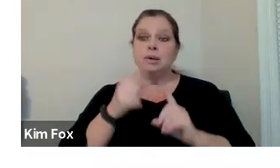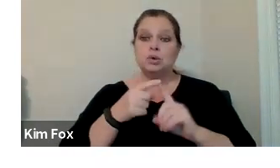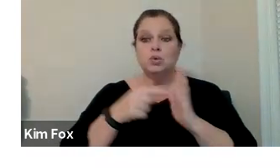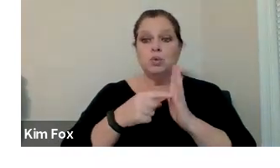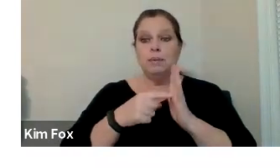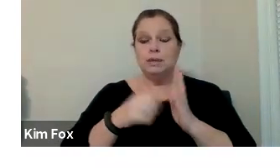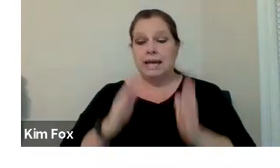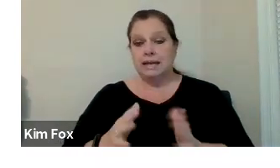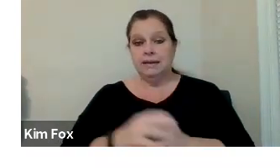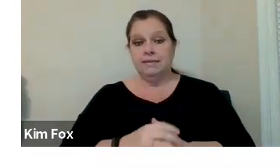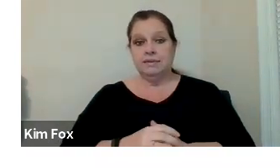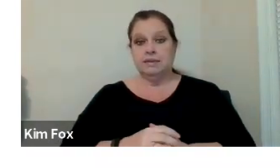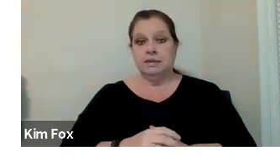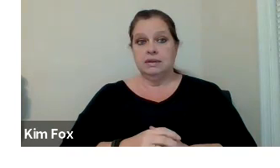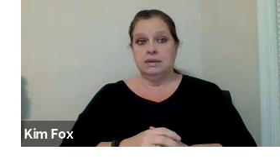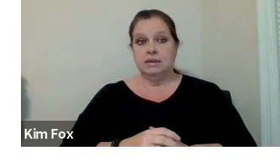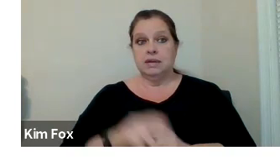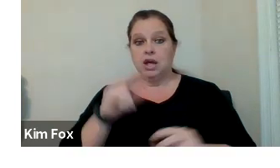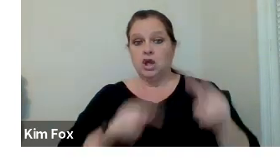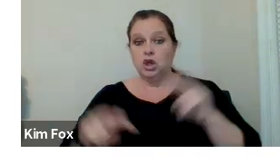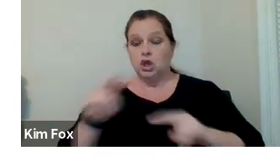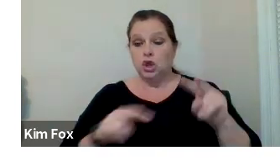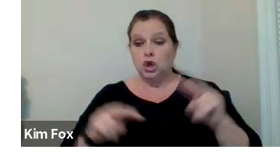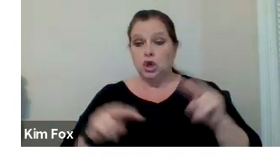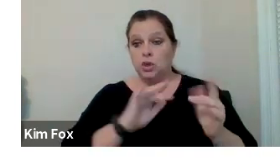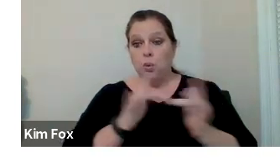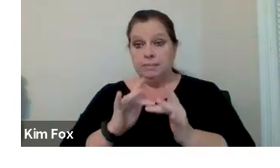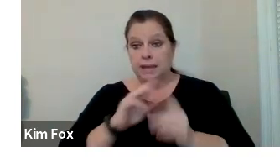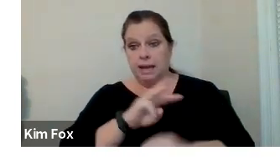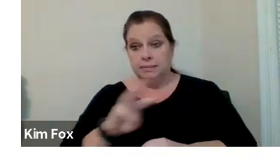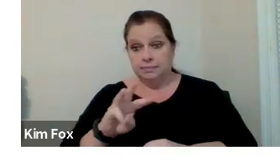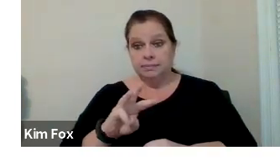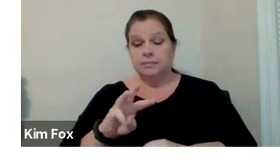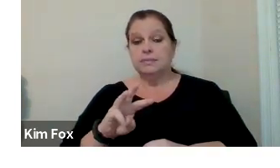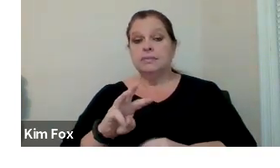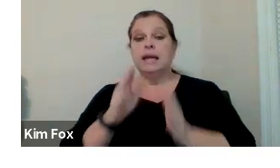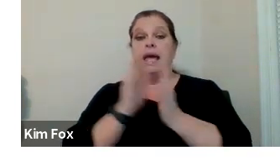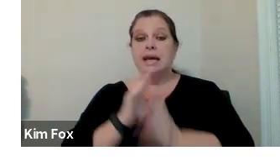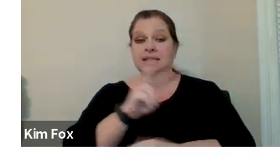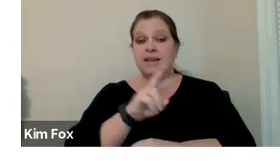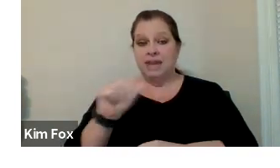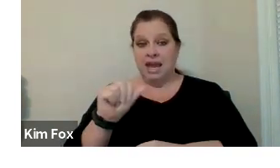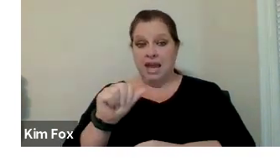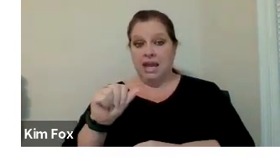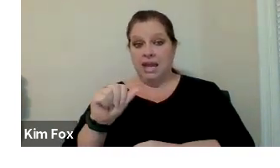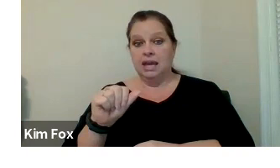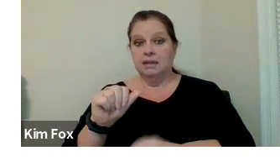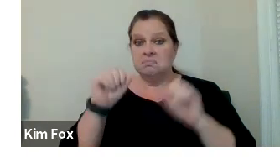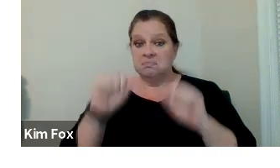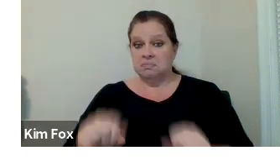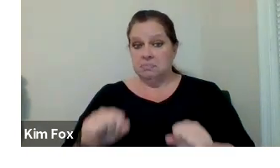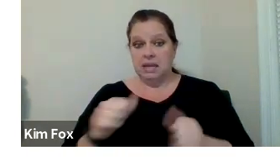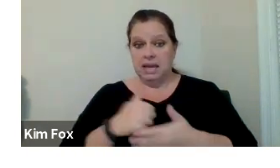representatives and look at the website, but there's also Ask VA, and they can help